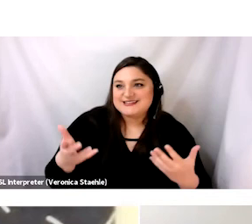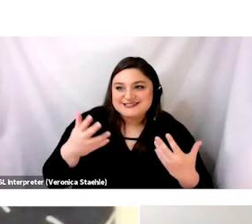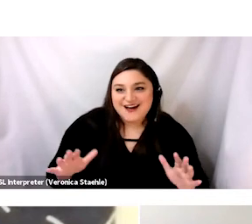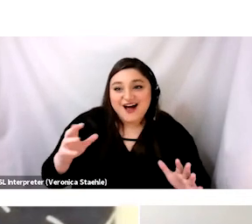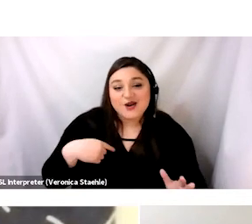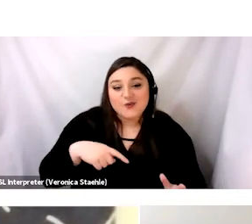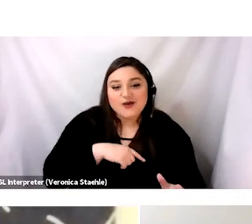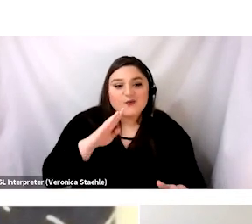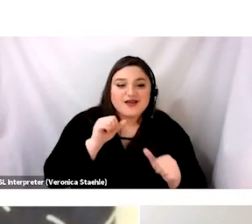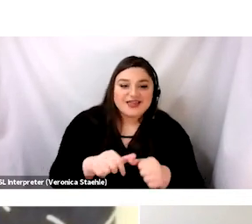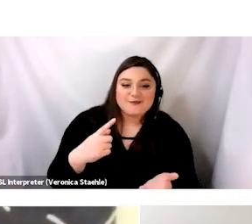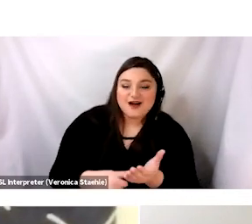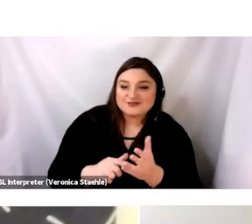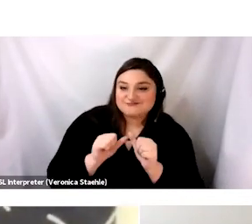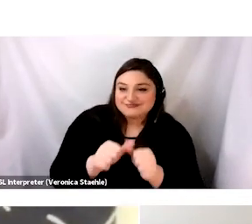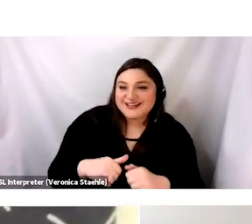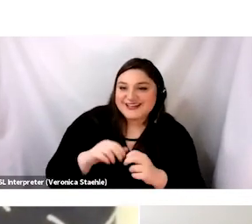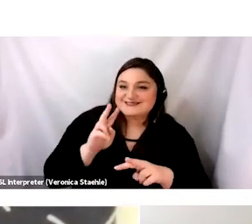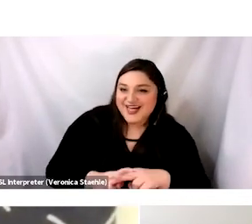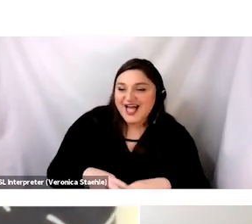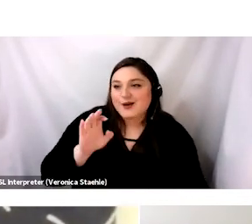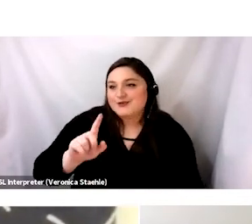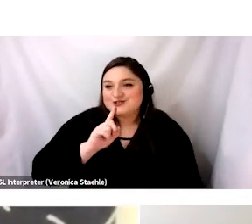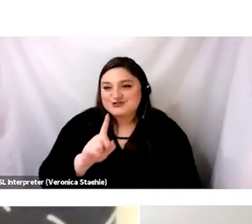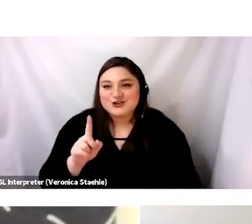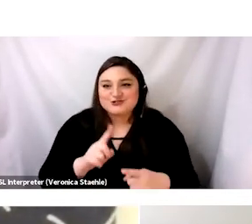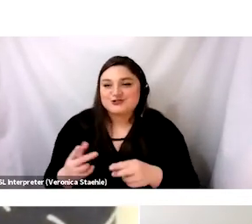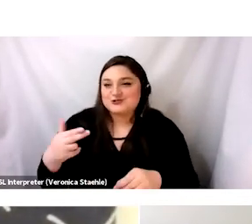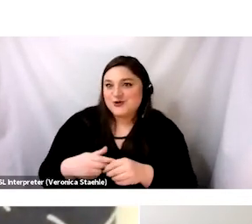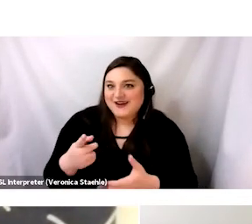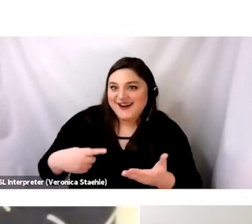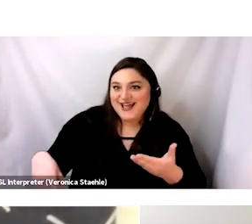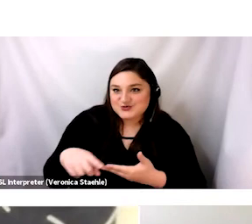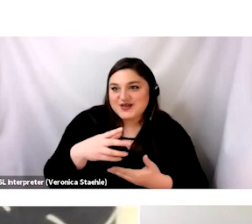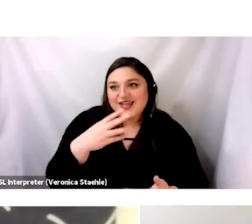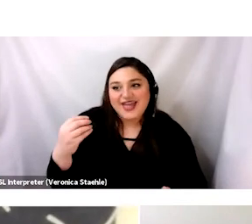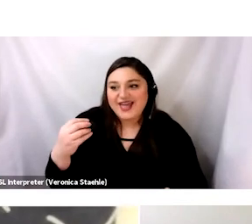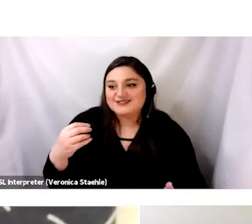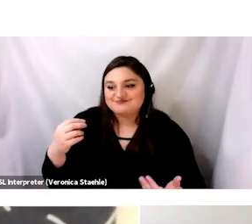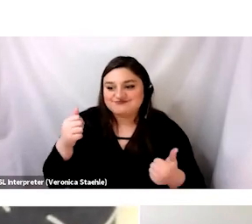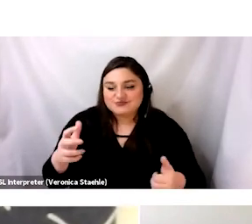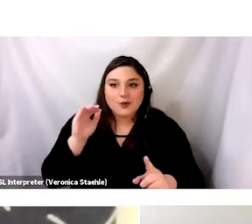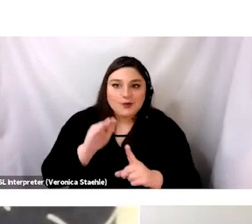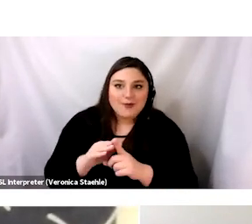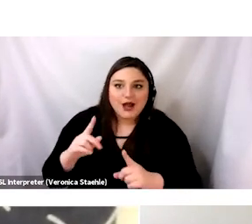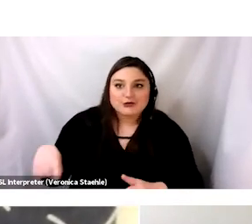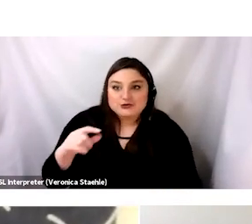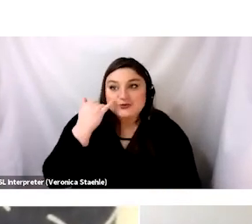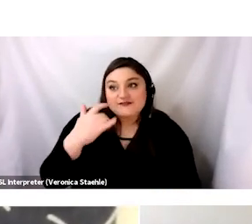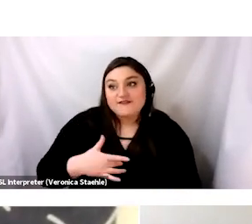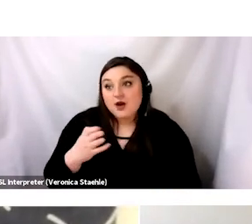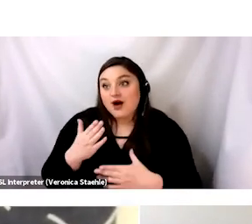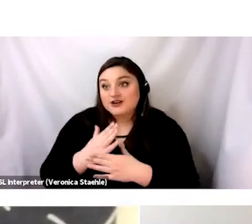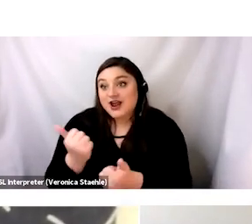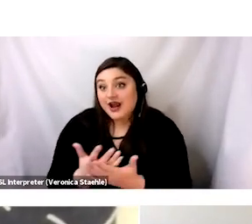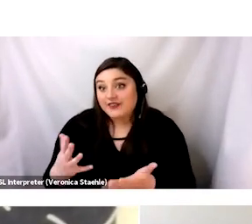we'll keep the conversation going in Slack. Be sure to tune in next week. And just a reminder, if you feel like sharing anything you've